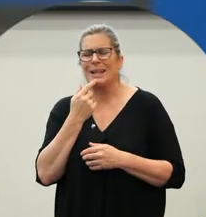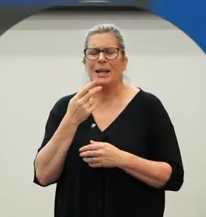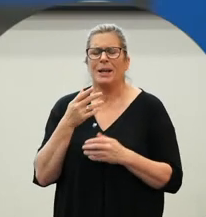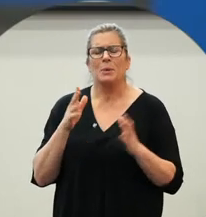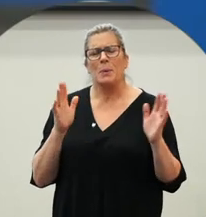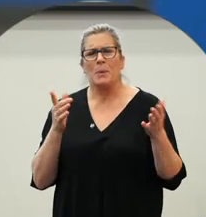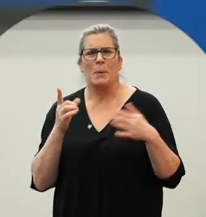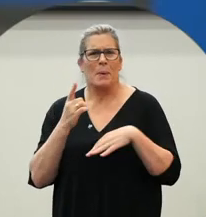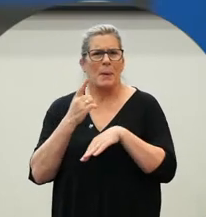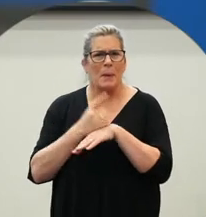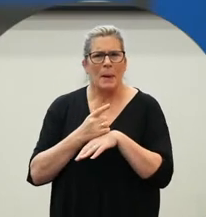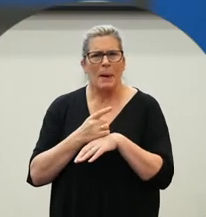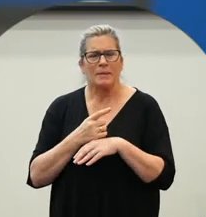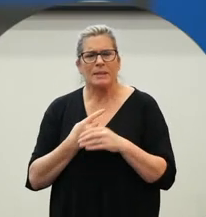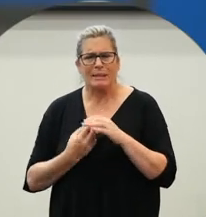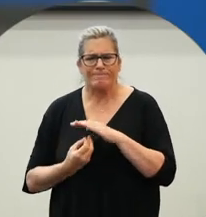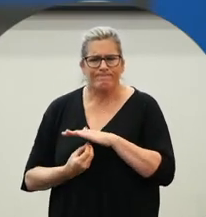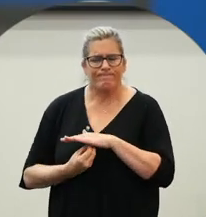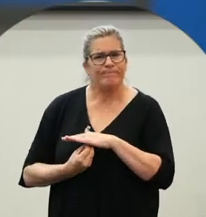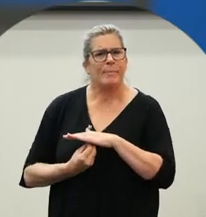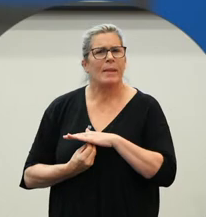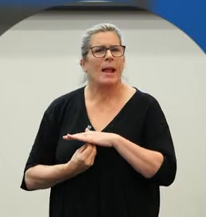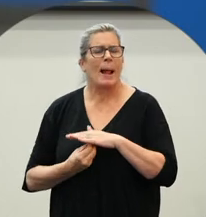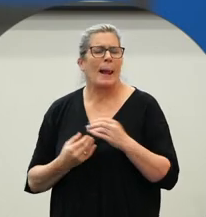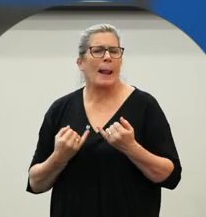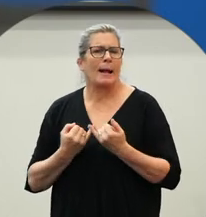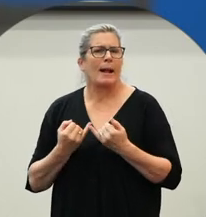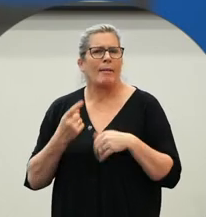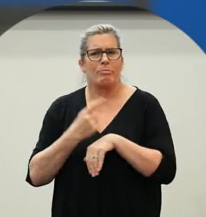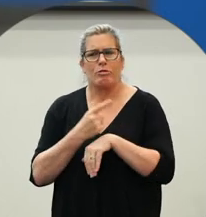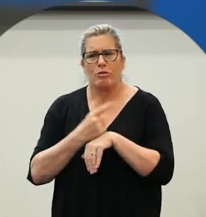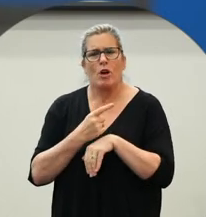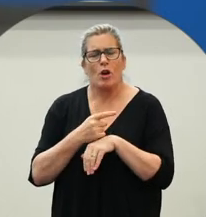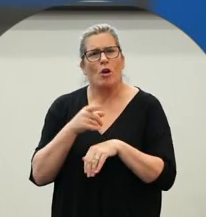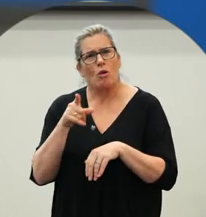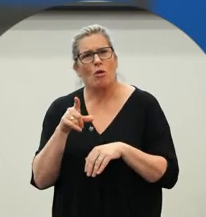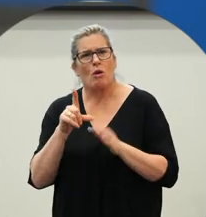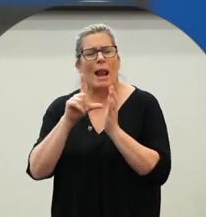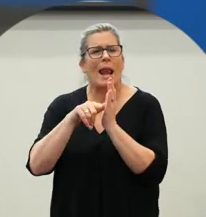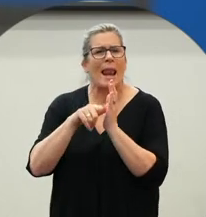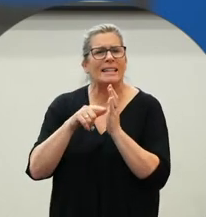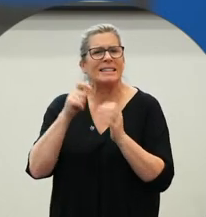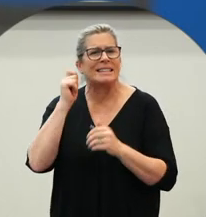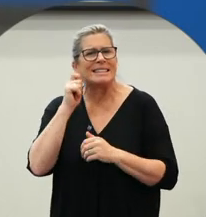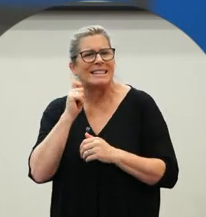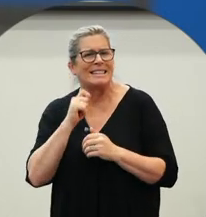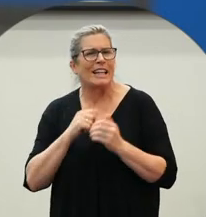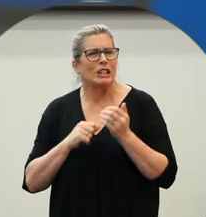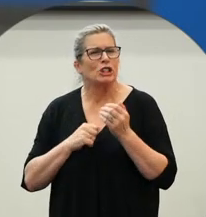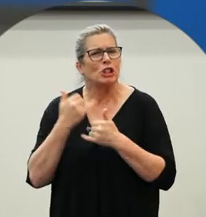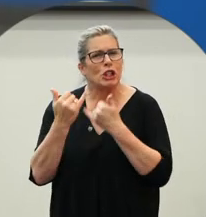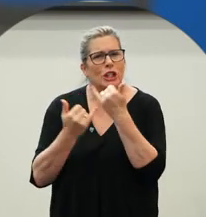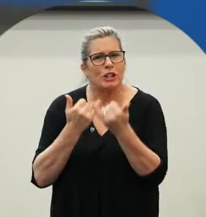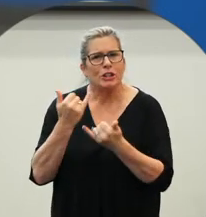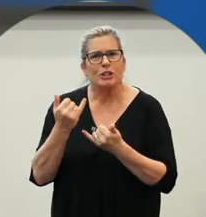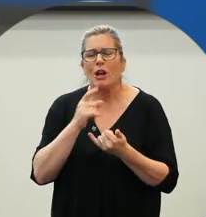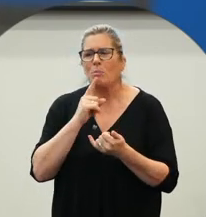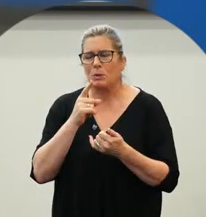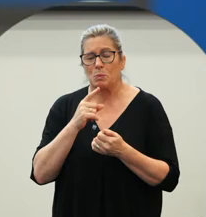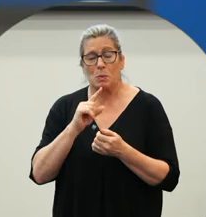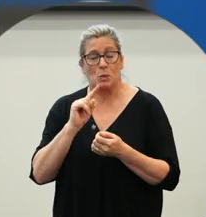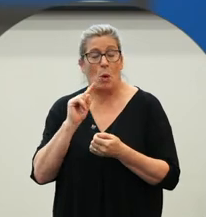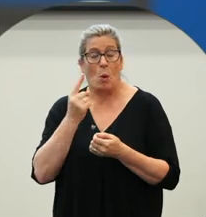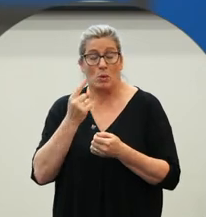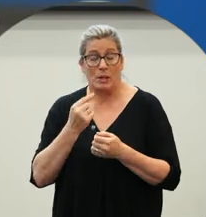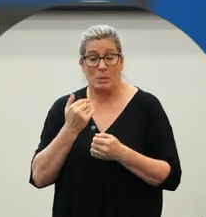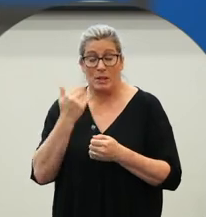of nebulous, undefined rebellion in late teenage years. But it wasn't really until she reached